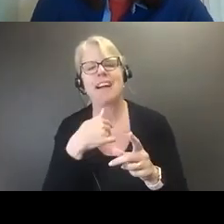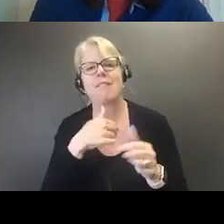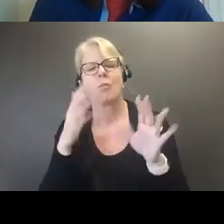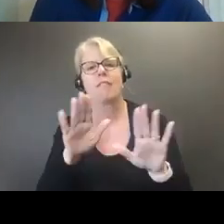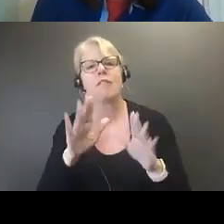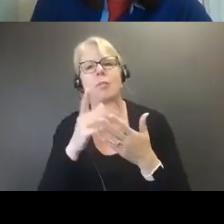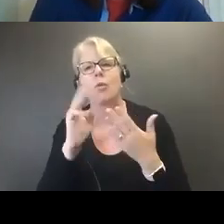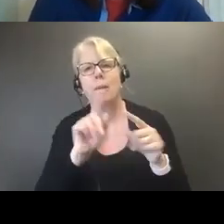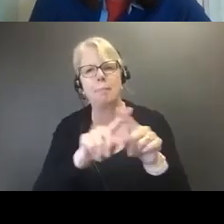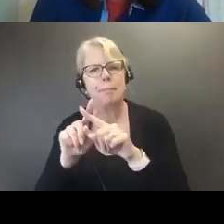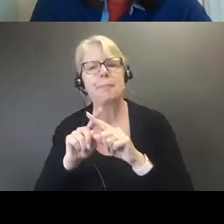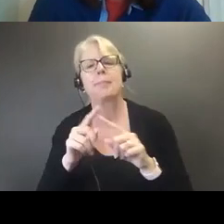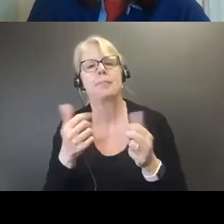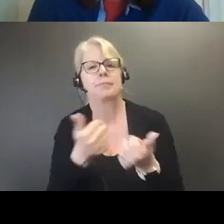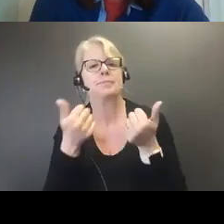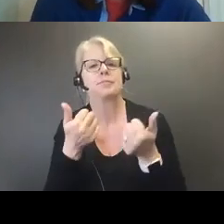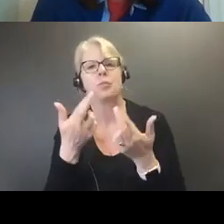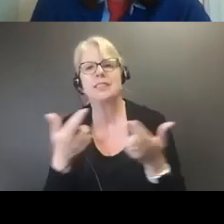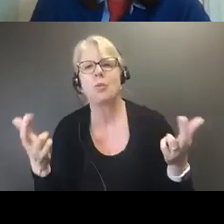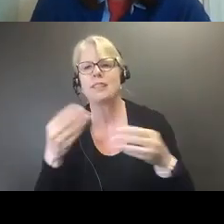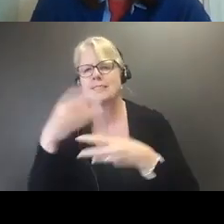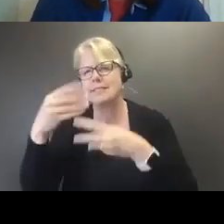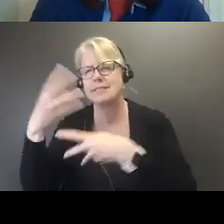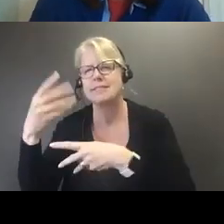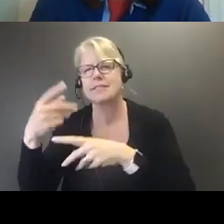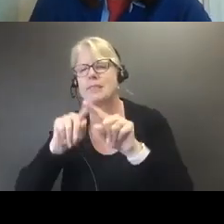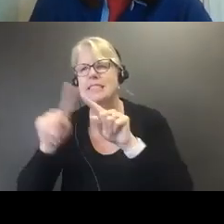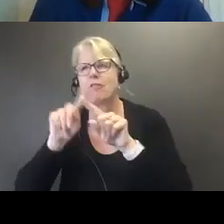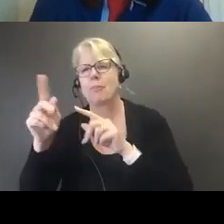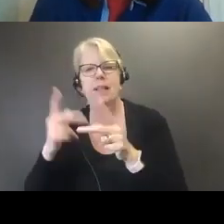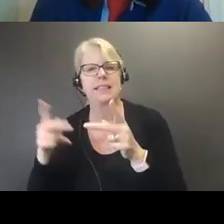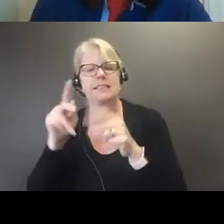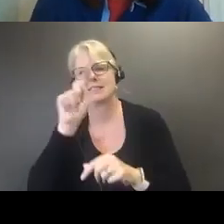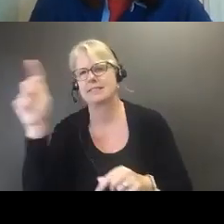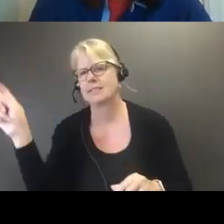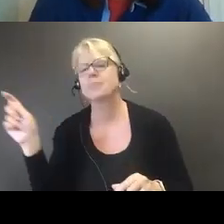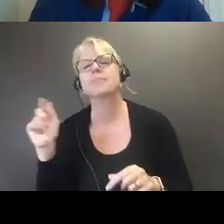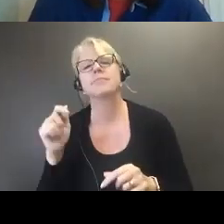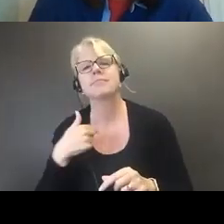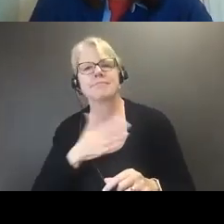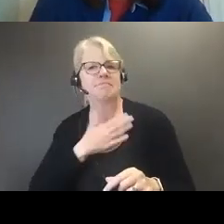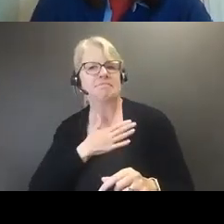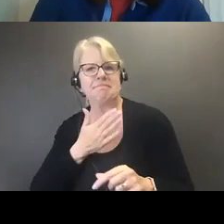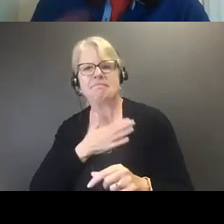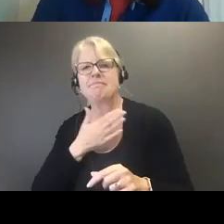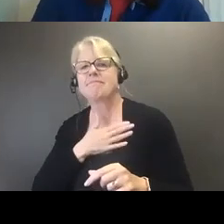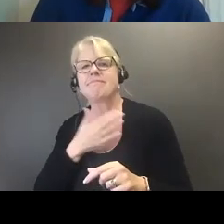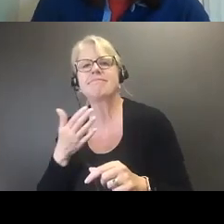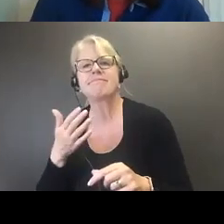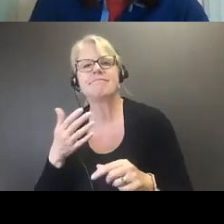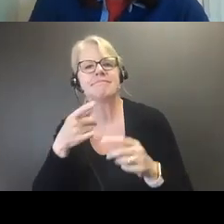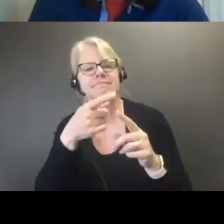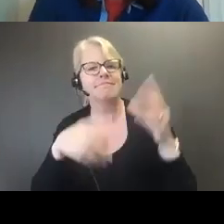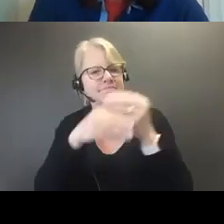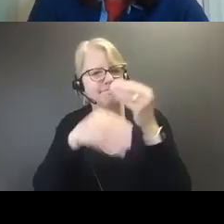and there's also some great resource lists that are coming out from lots of different sources. So I'd be happy to kind of expand this slide,